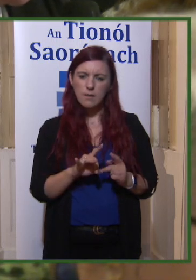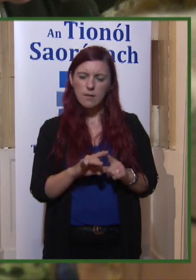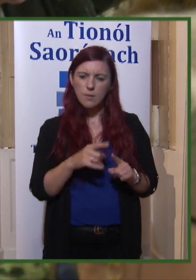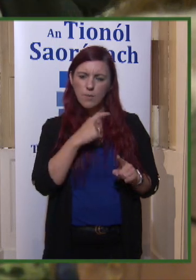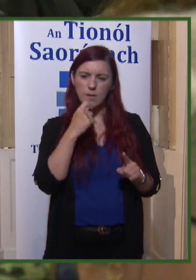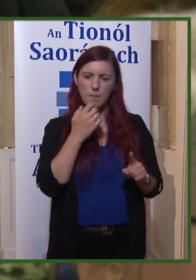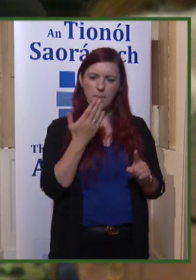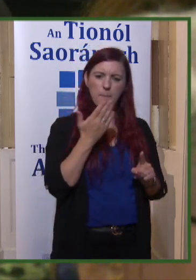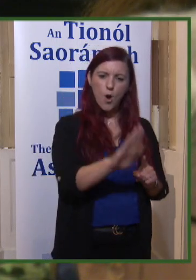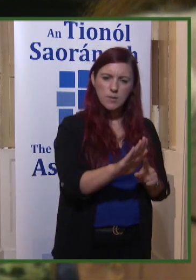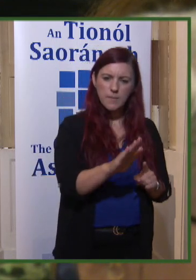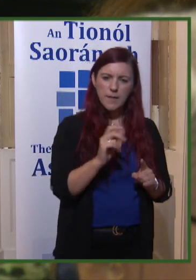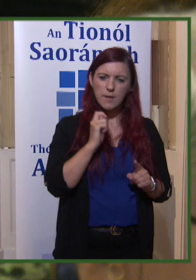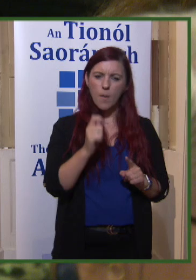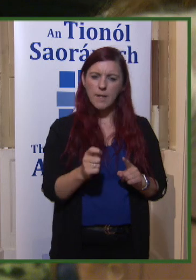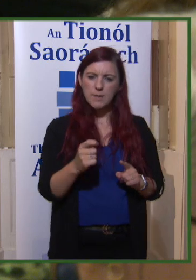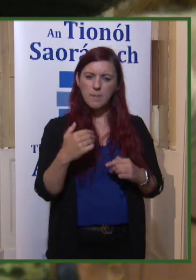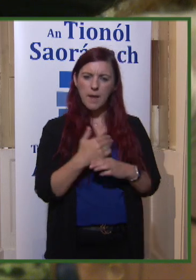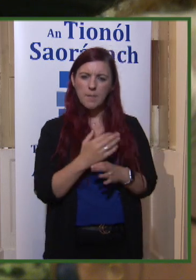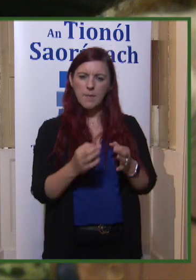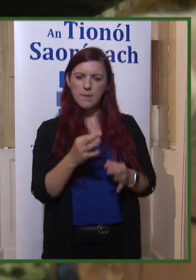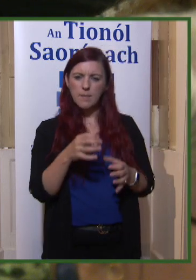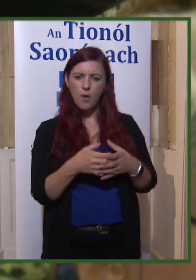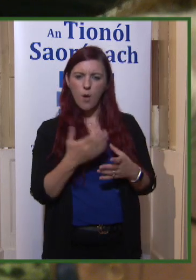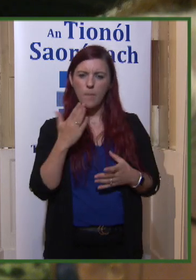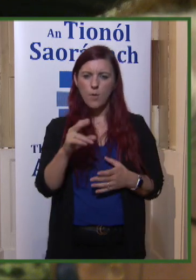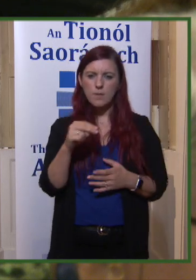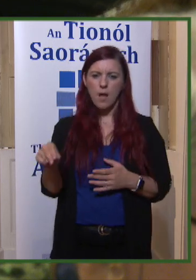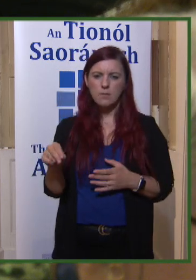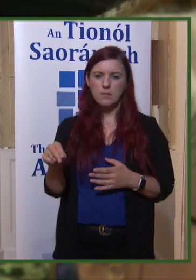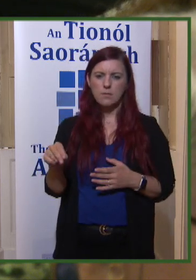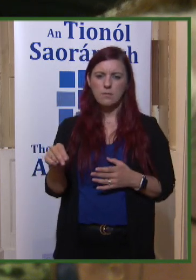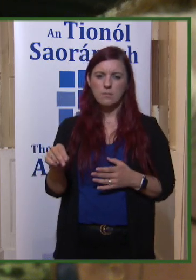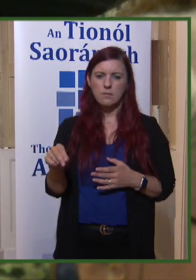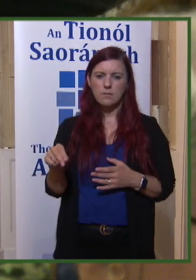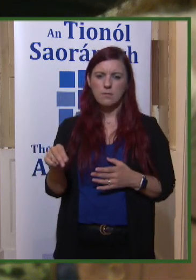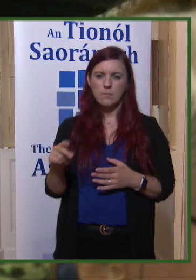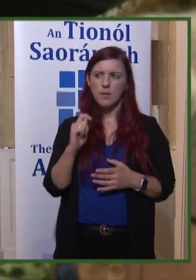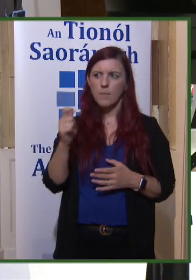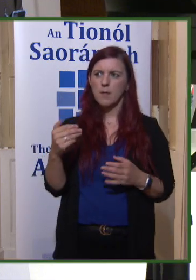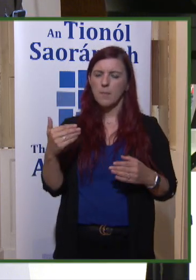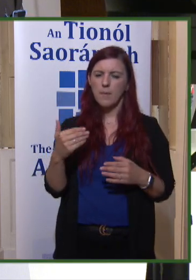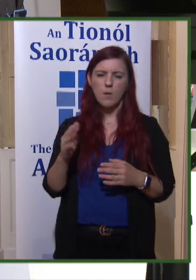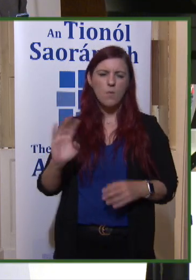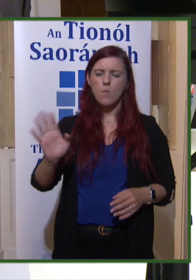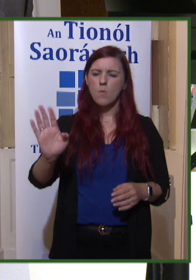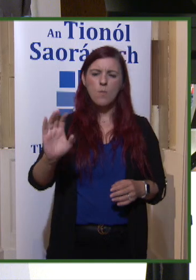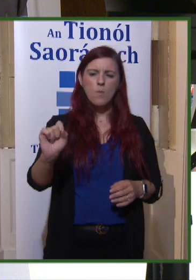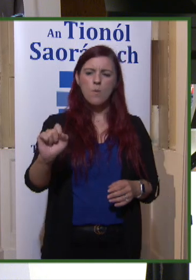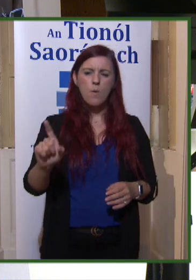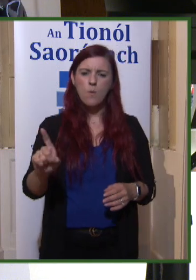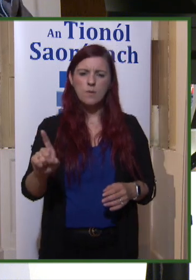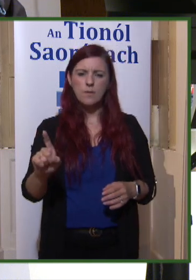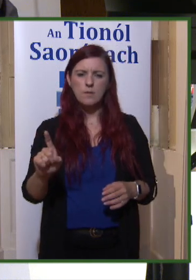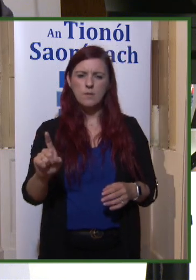political party, and the second question is, must not be nominated by a political party. Well, Paul, I mean, there's an option